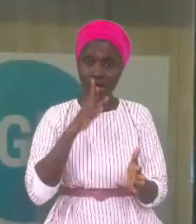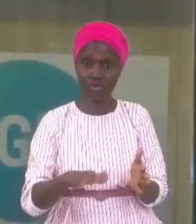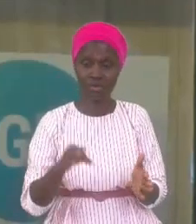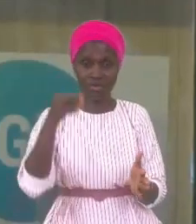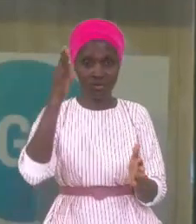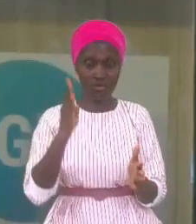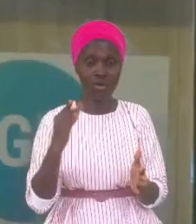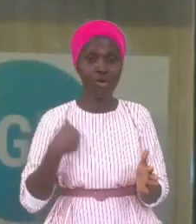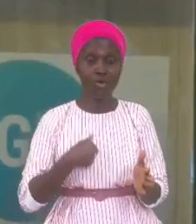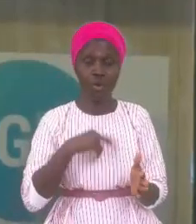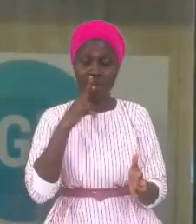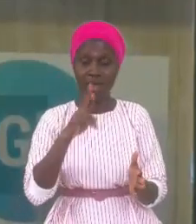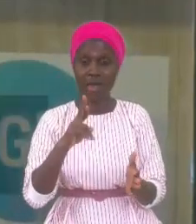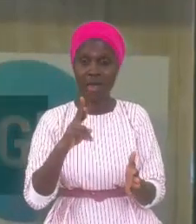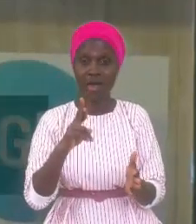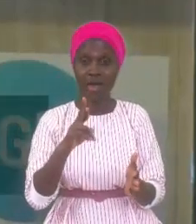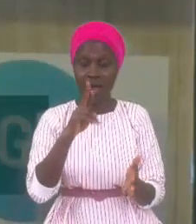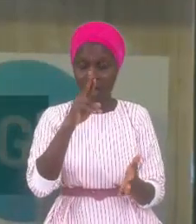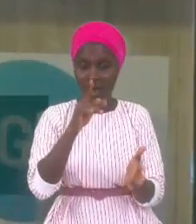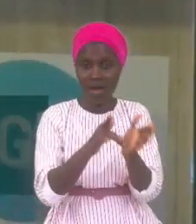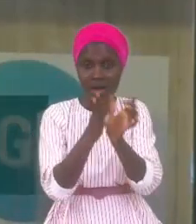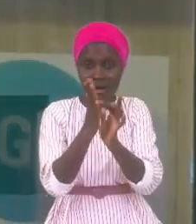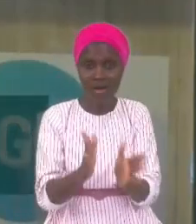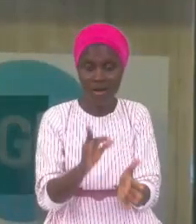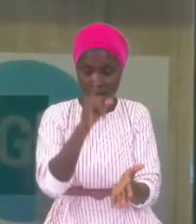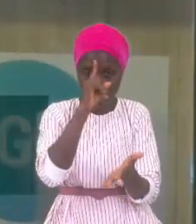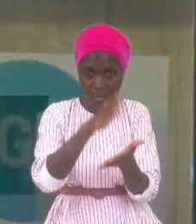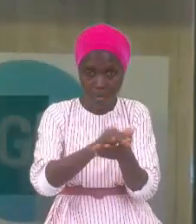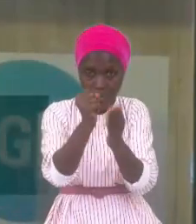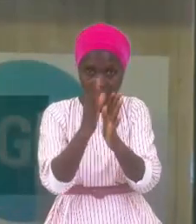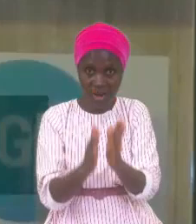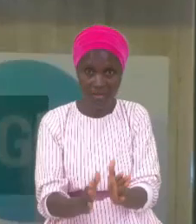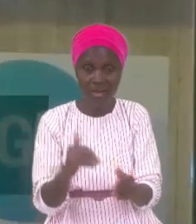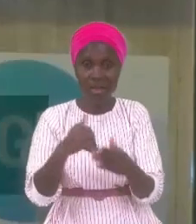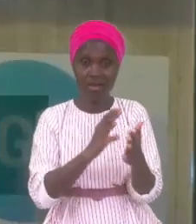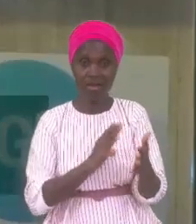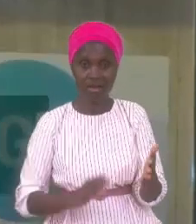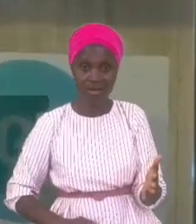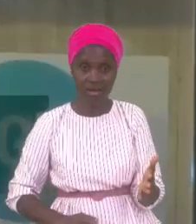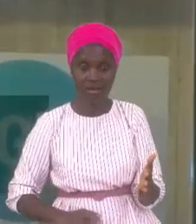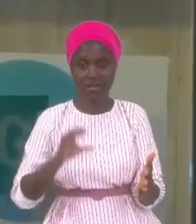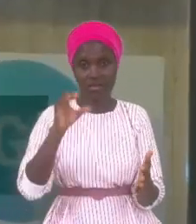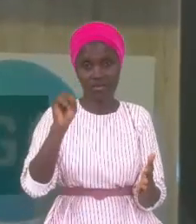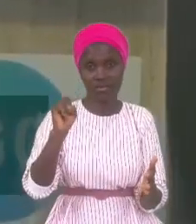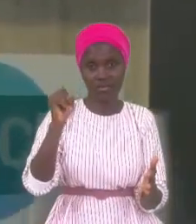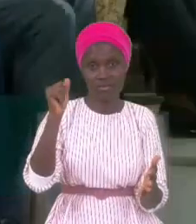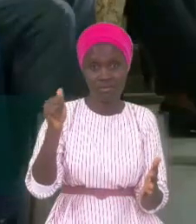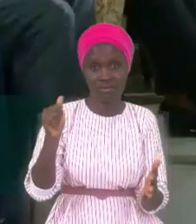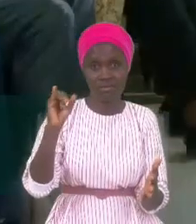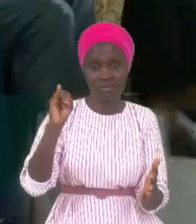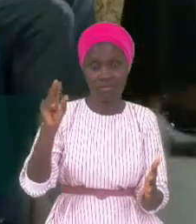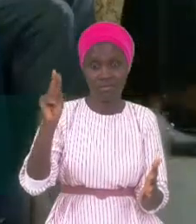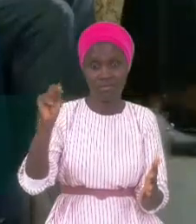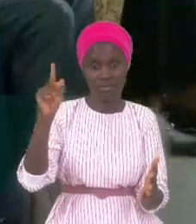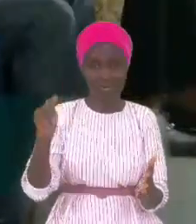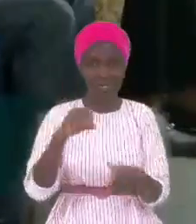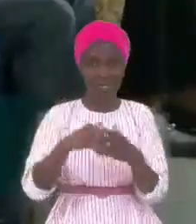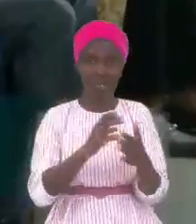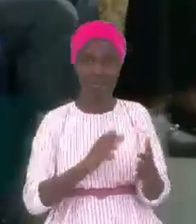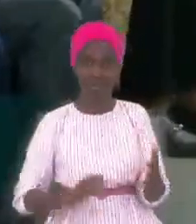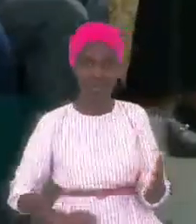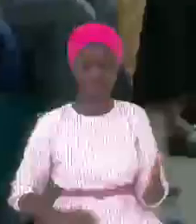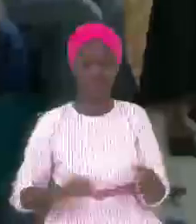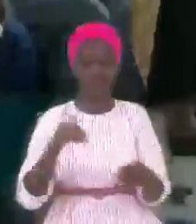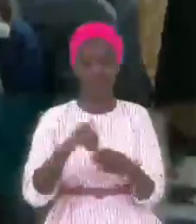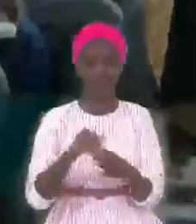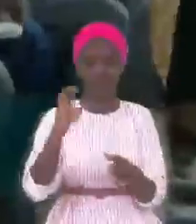saints in Christ. We're saints in Christ. In Ephesians chapter 5, reading from verse 1.